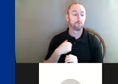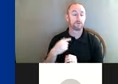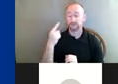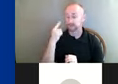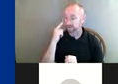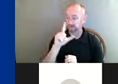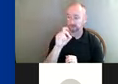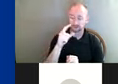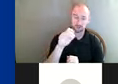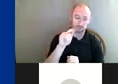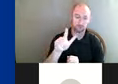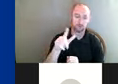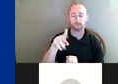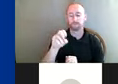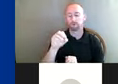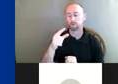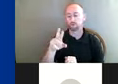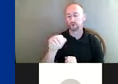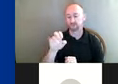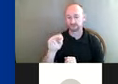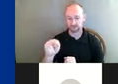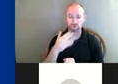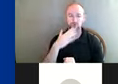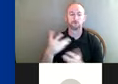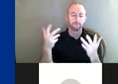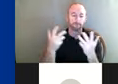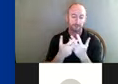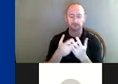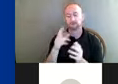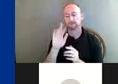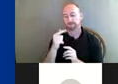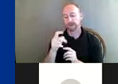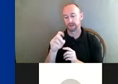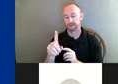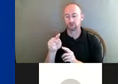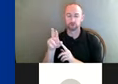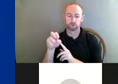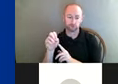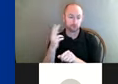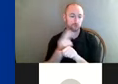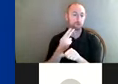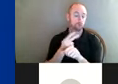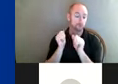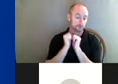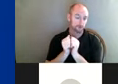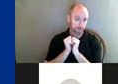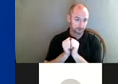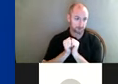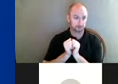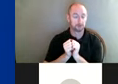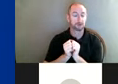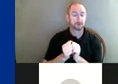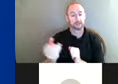the logistic regression is a really good complement to the initial bag tree classification, and using these things together got